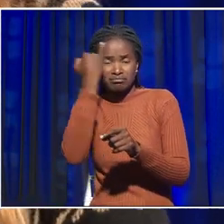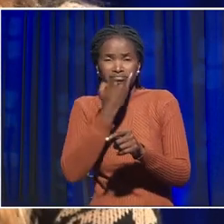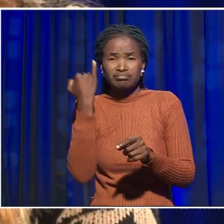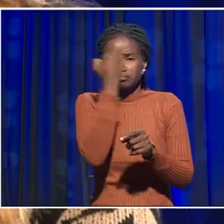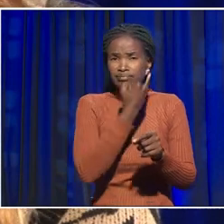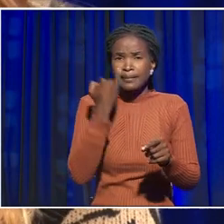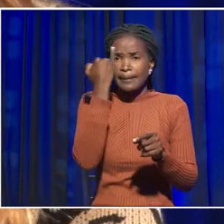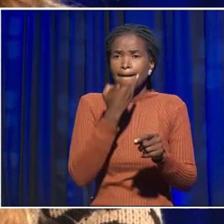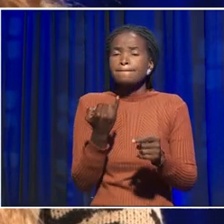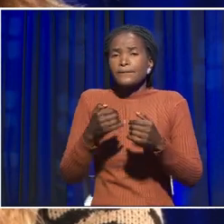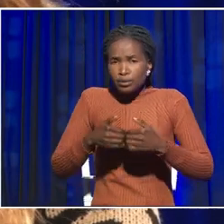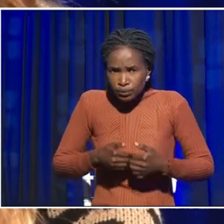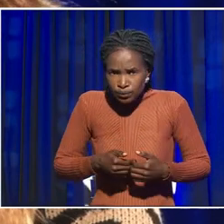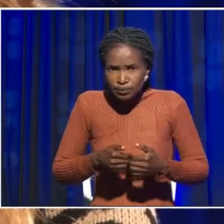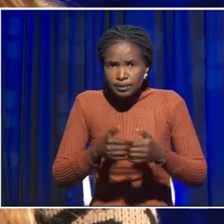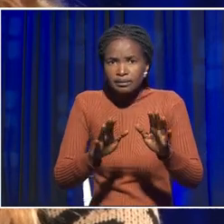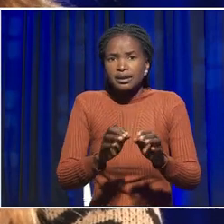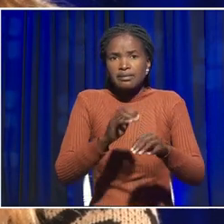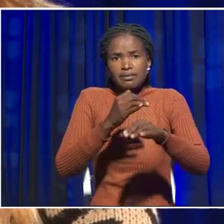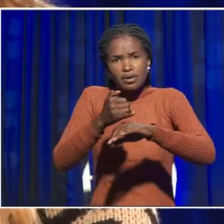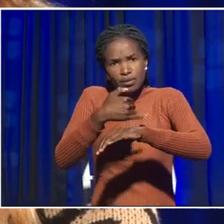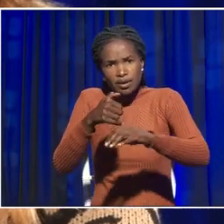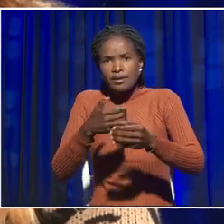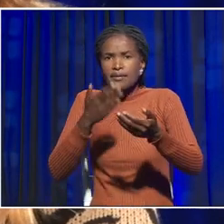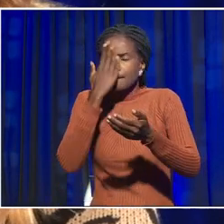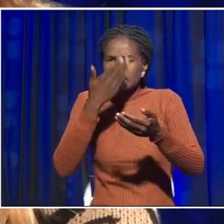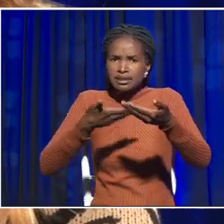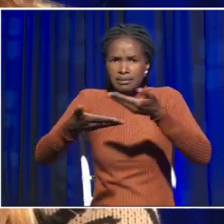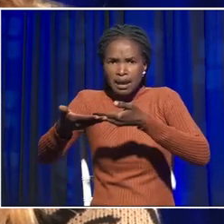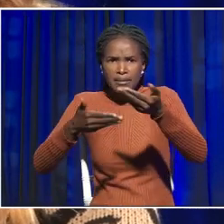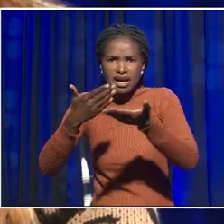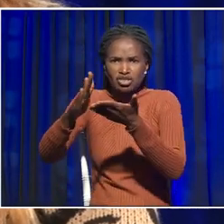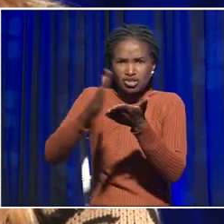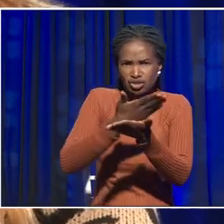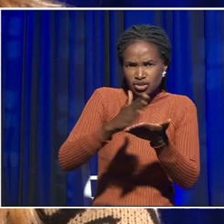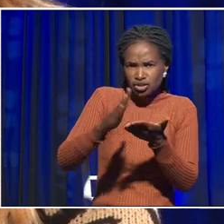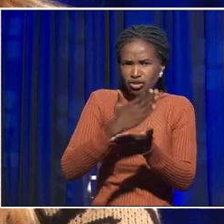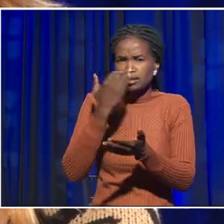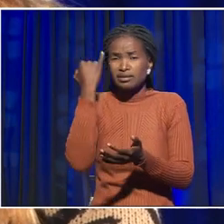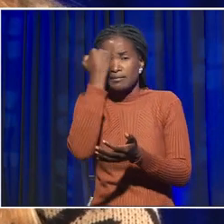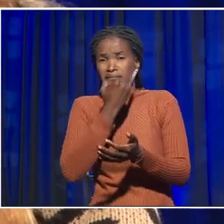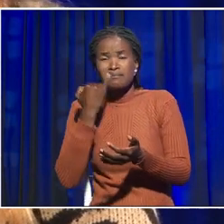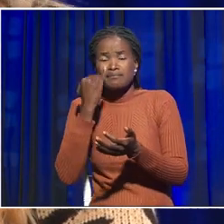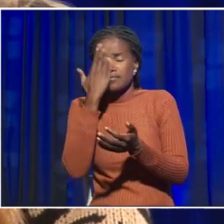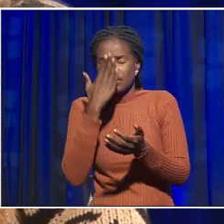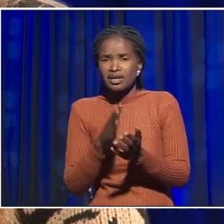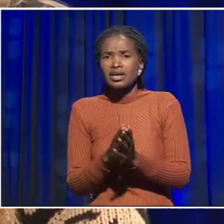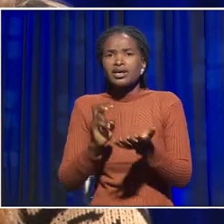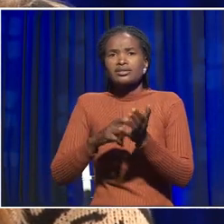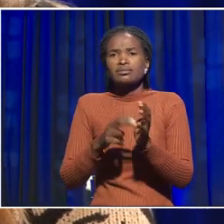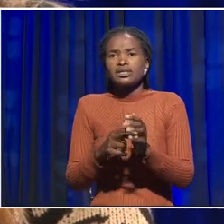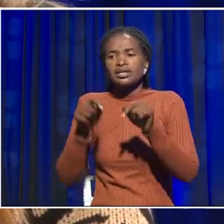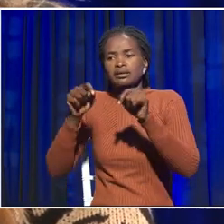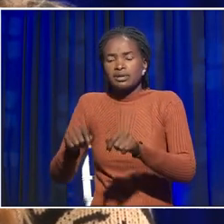of creating a platform of content where people can actually exchange pictures, they transform it into a print your pictures through